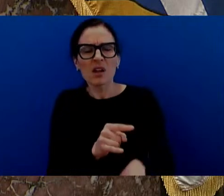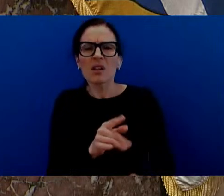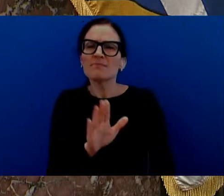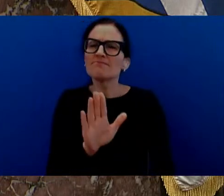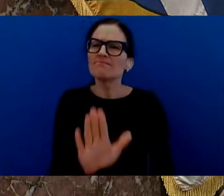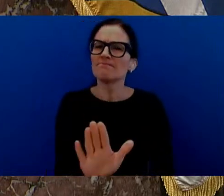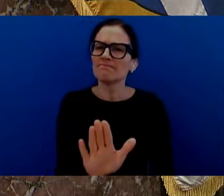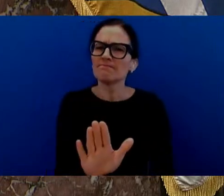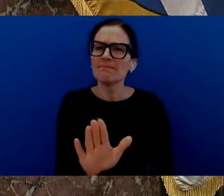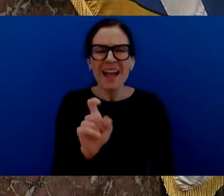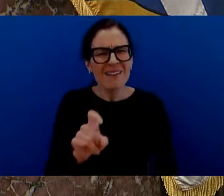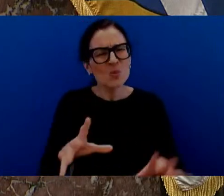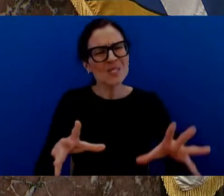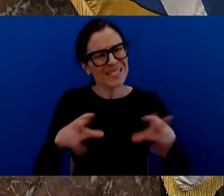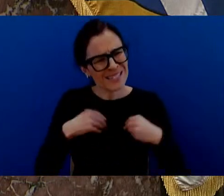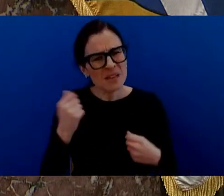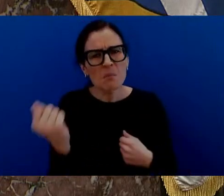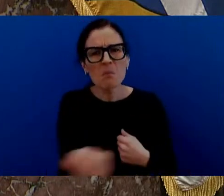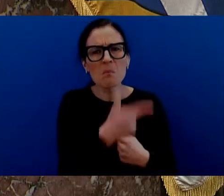That's why you see lives taken,